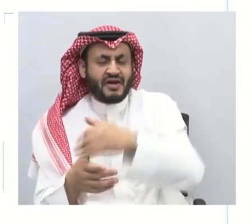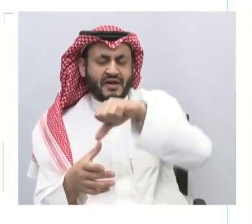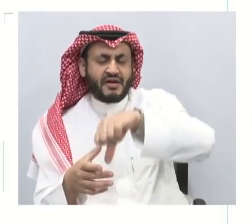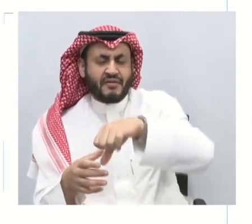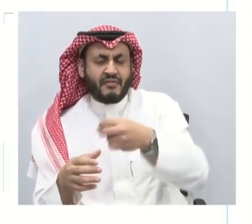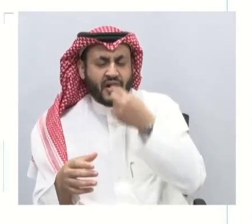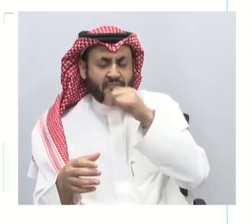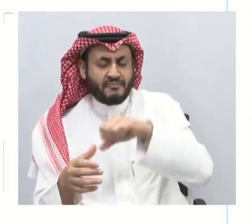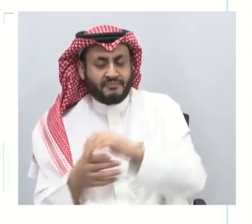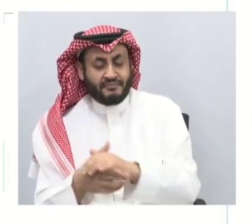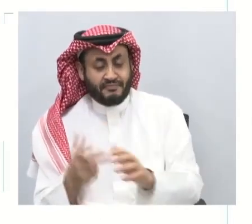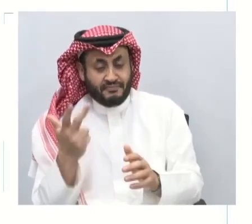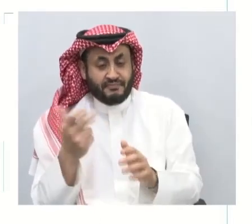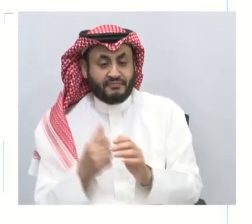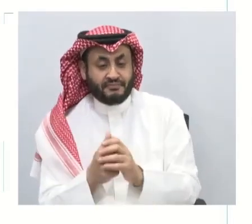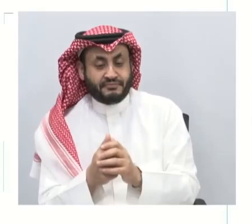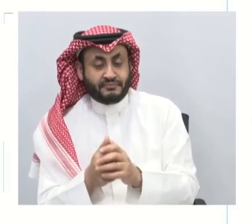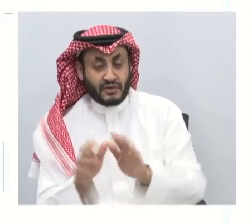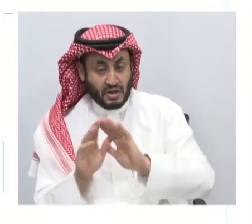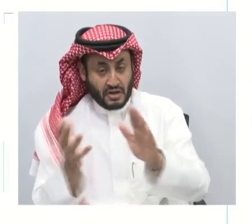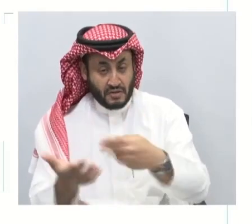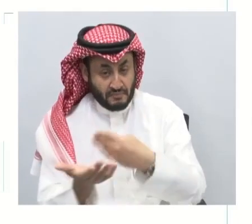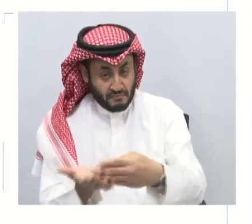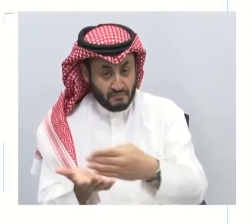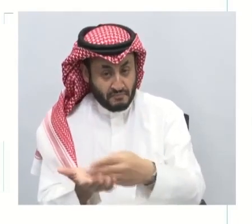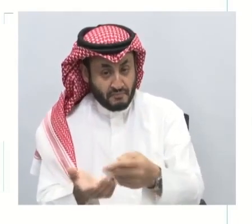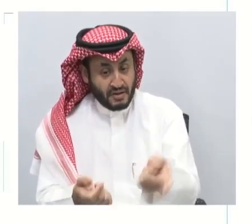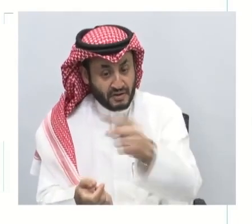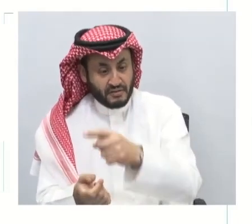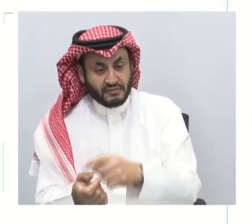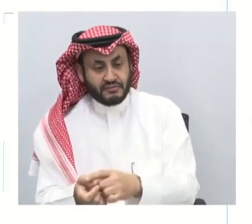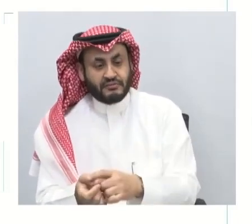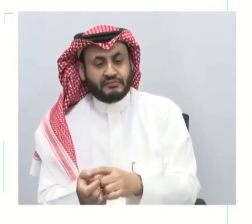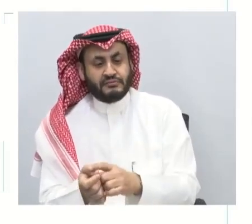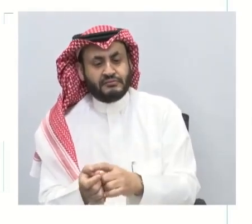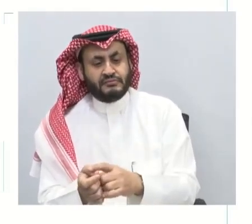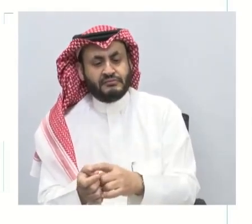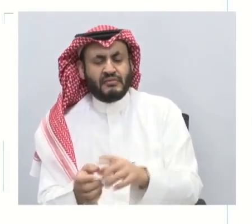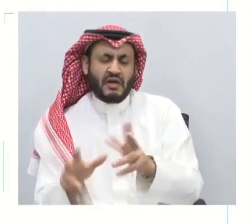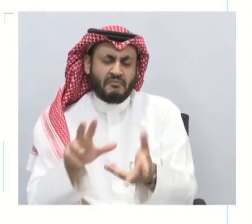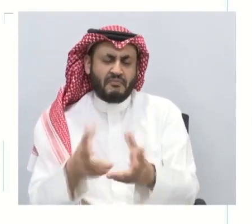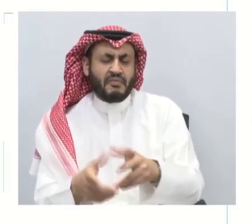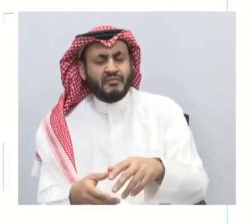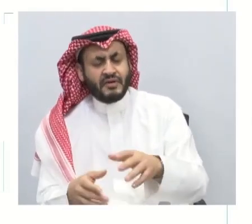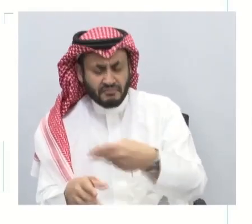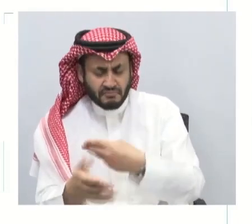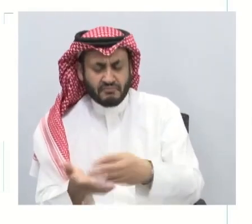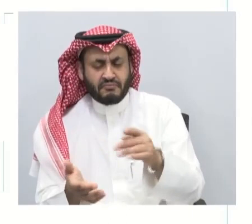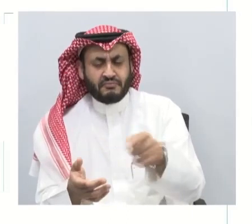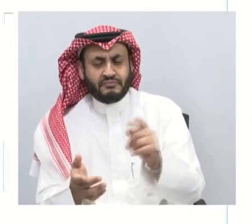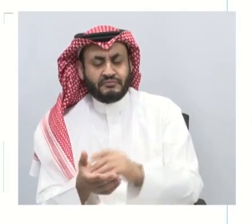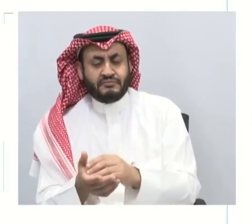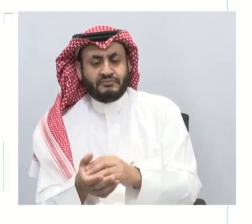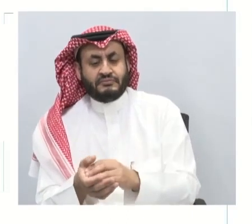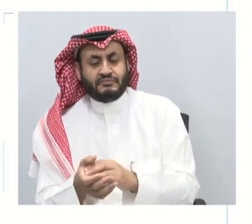like the food there. Number three, will his room be clean or dirty next year? His room will probably be clean because it